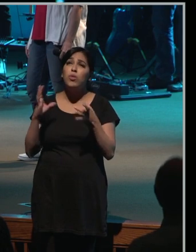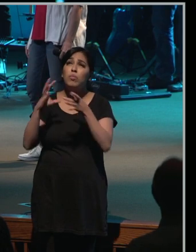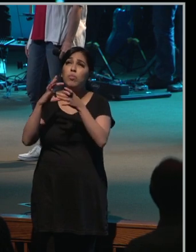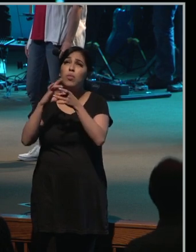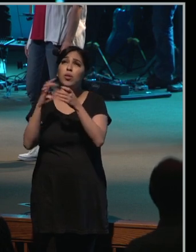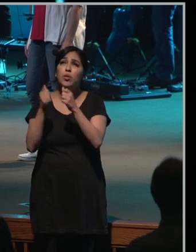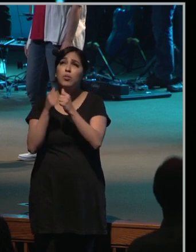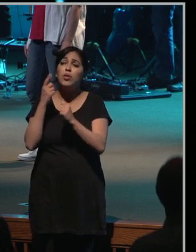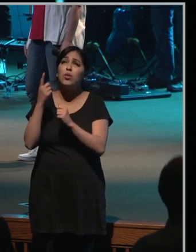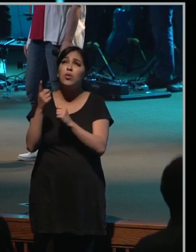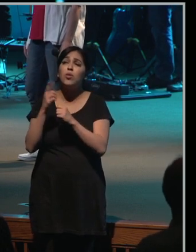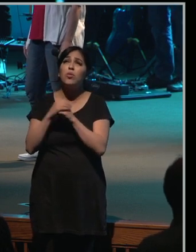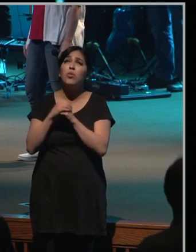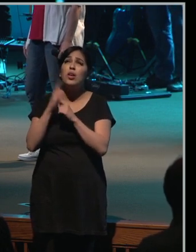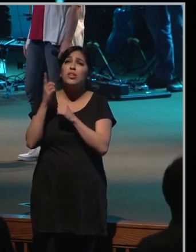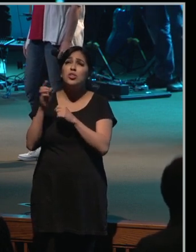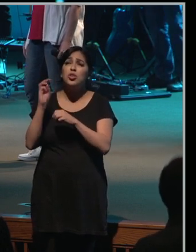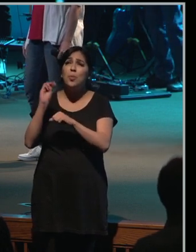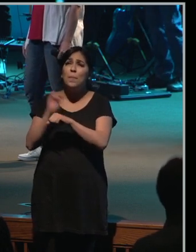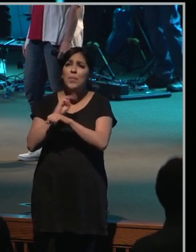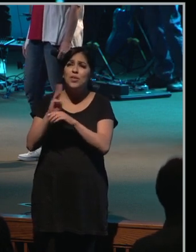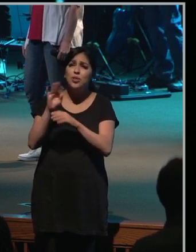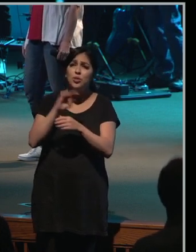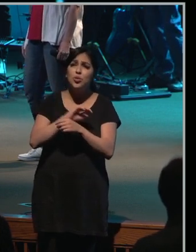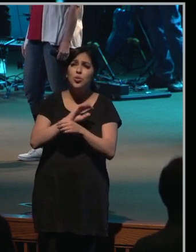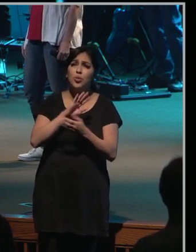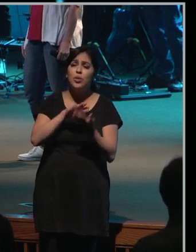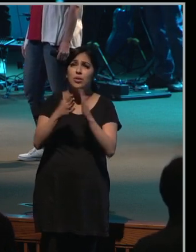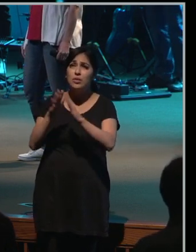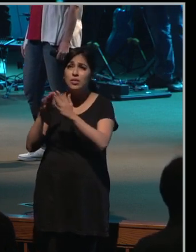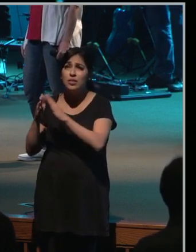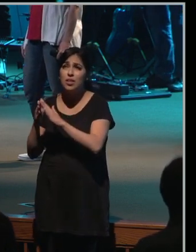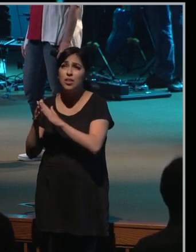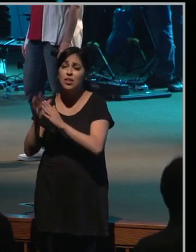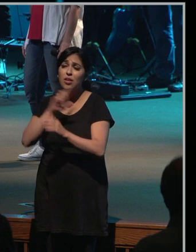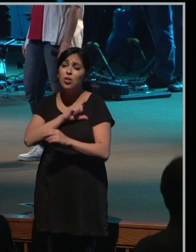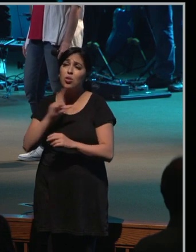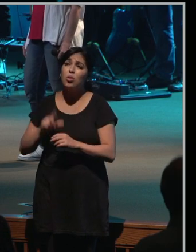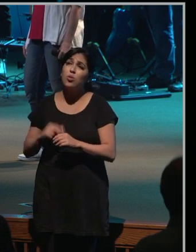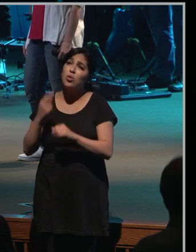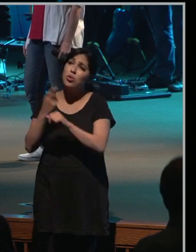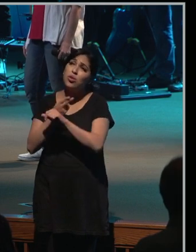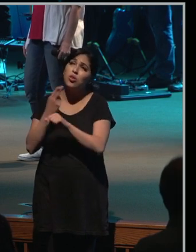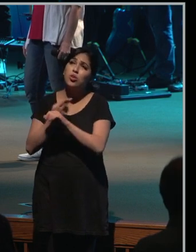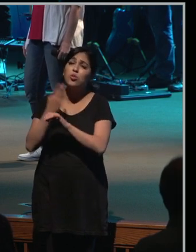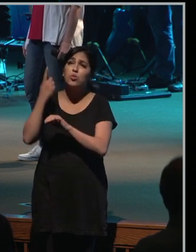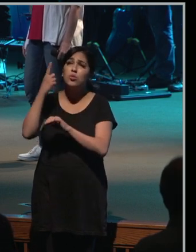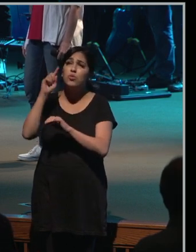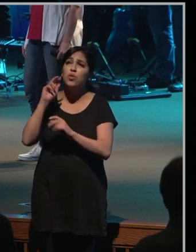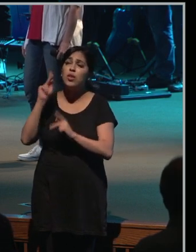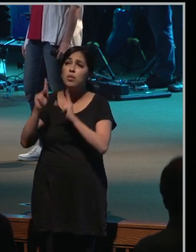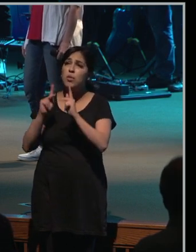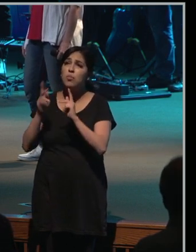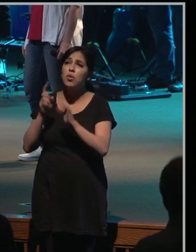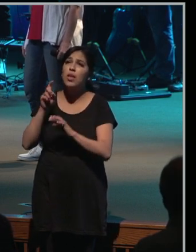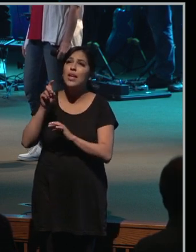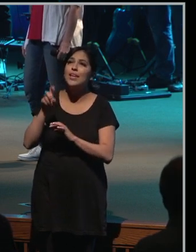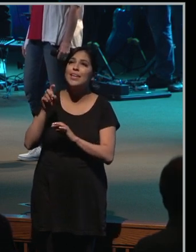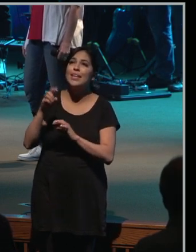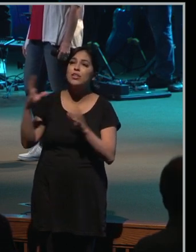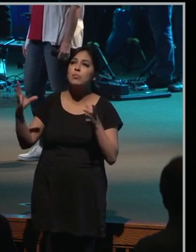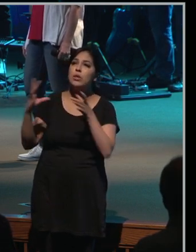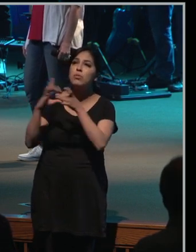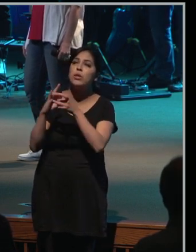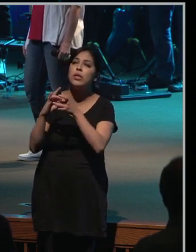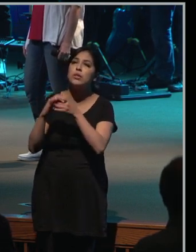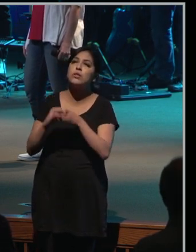minister to this city. Lord, use these gifts to reach the people that need need to be reached. Lord, continue to be